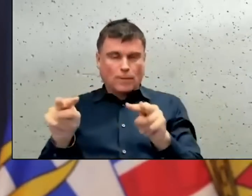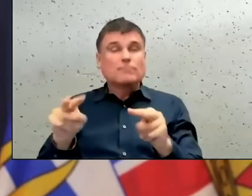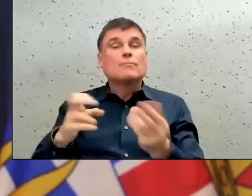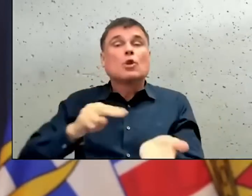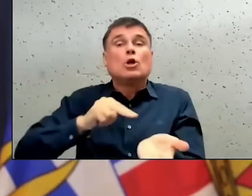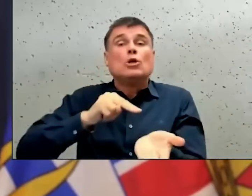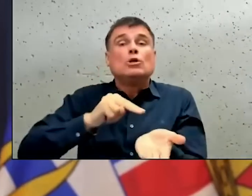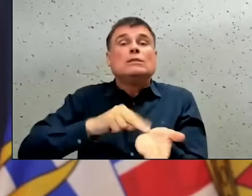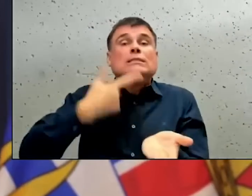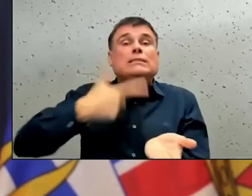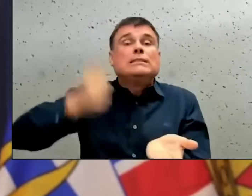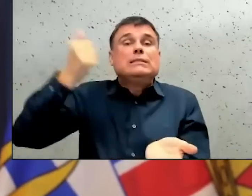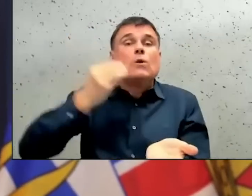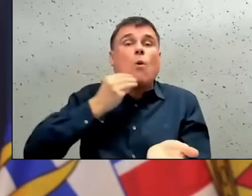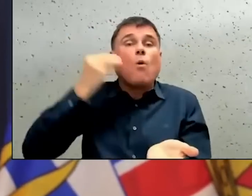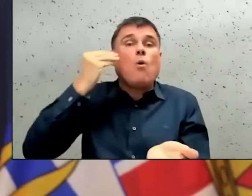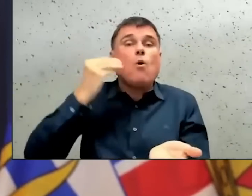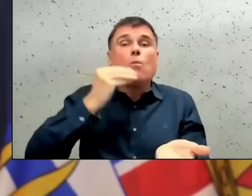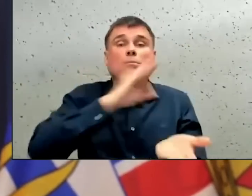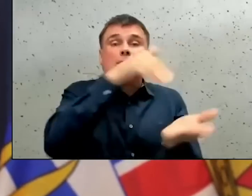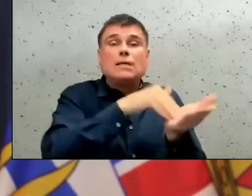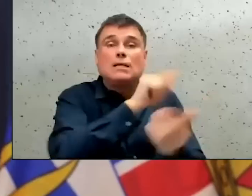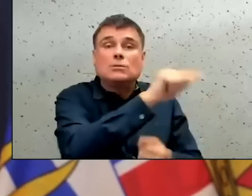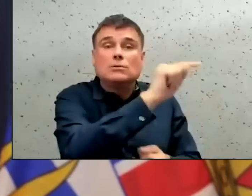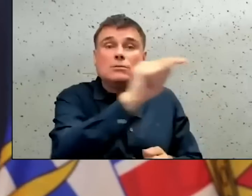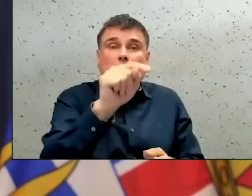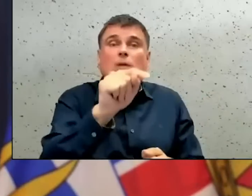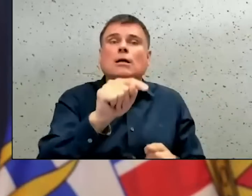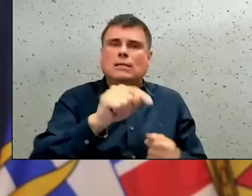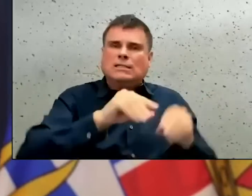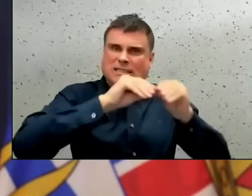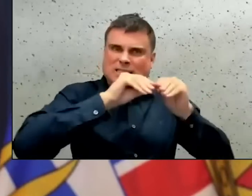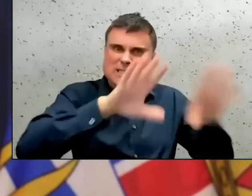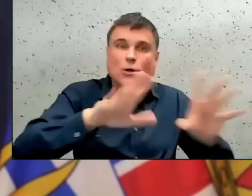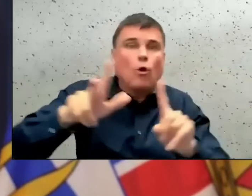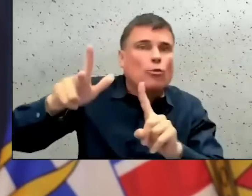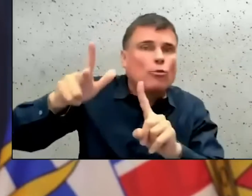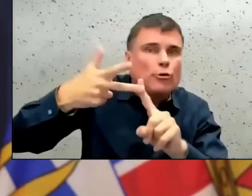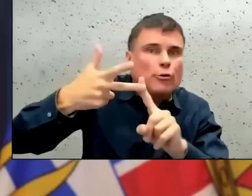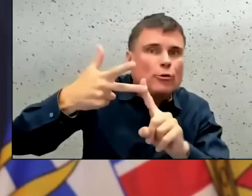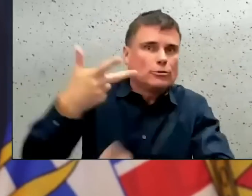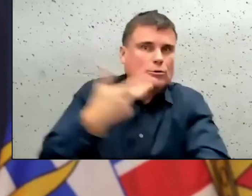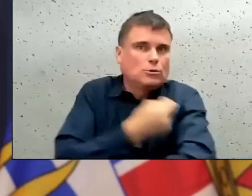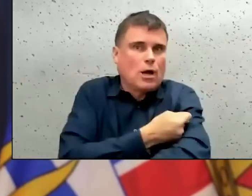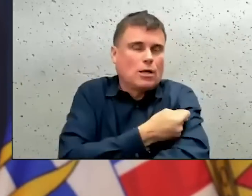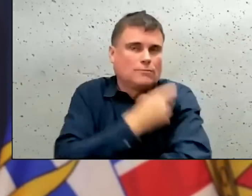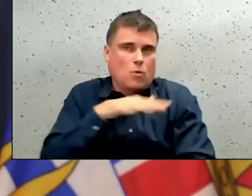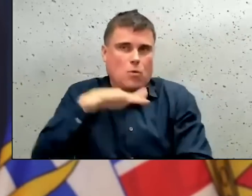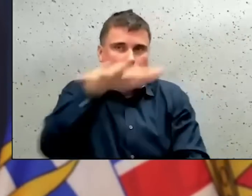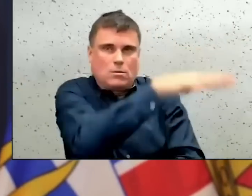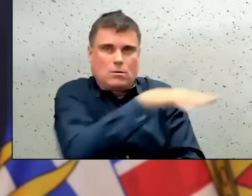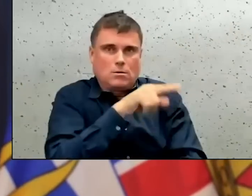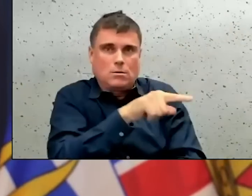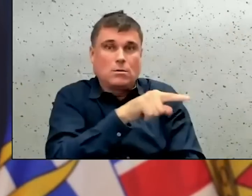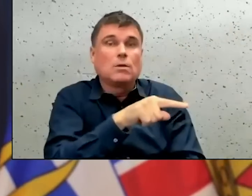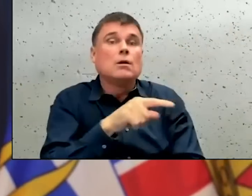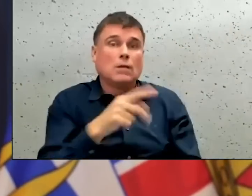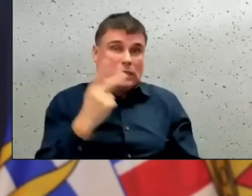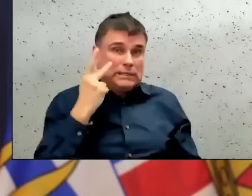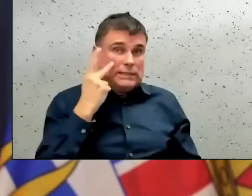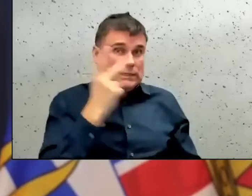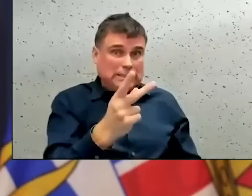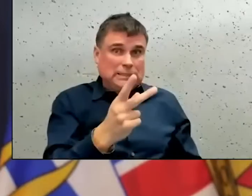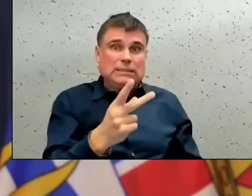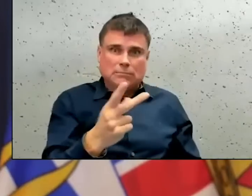those settings. Again, we see that they reflect the community rates of transmission. The measures that we've put in